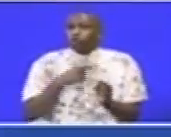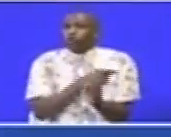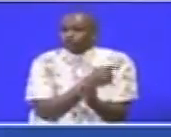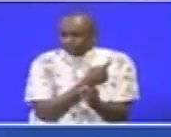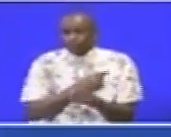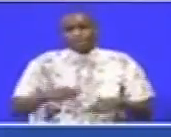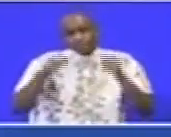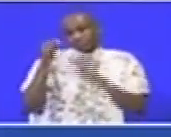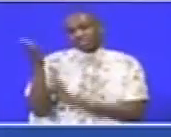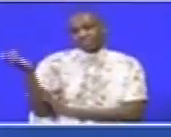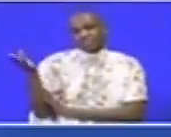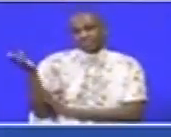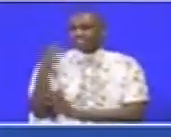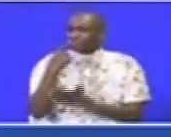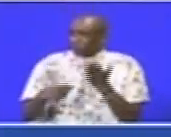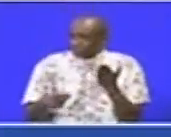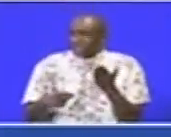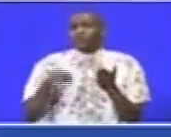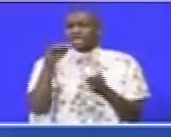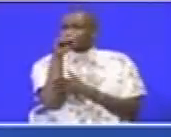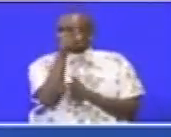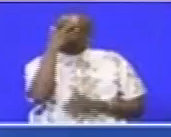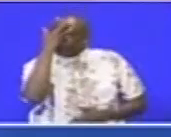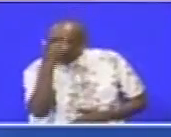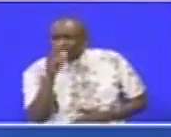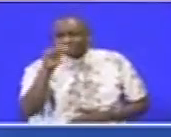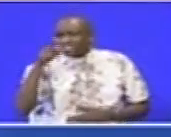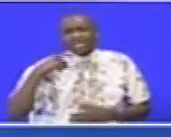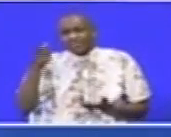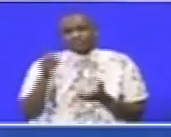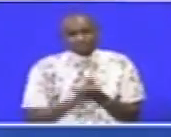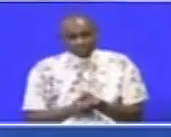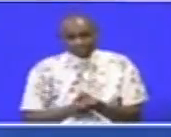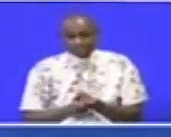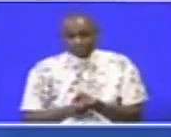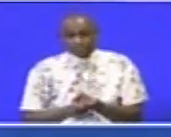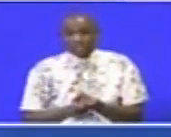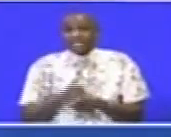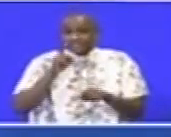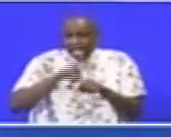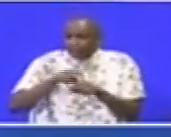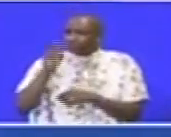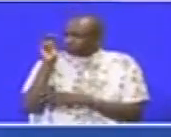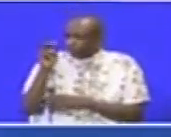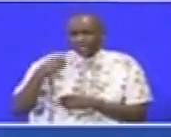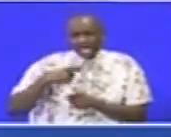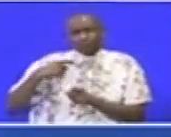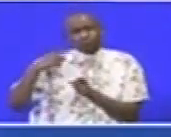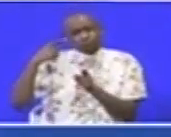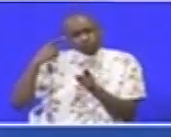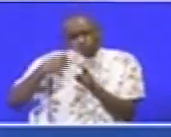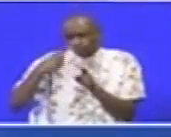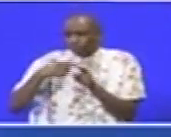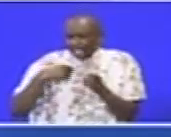CEO. Of all the deserving areas, we ask him, why Vihiga? Out of the realization that there was a total lack of eye